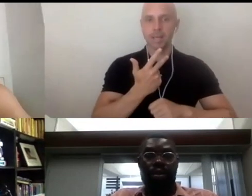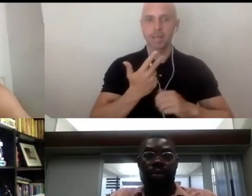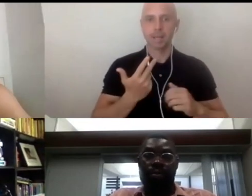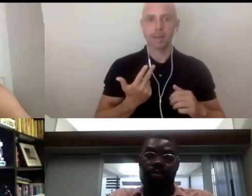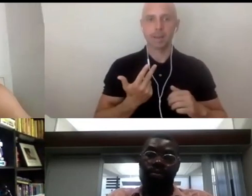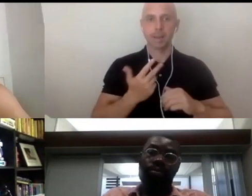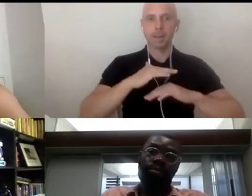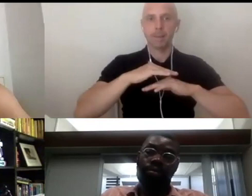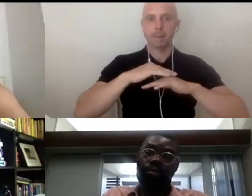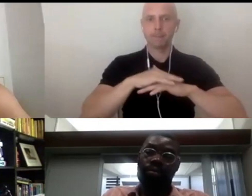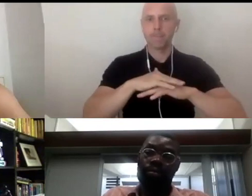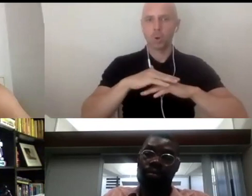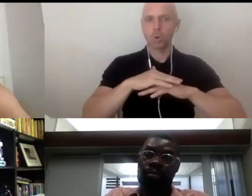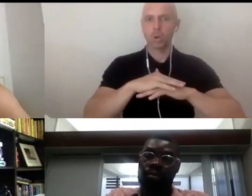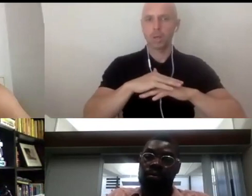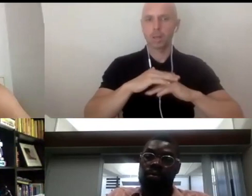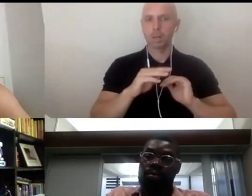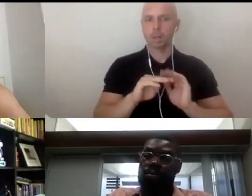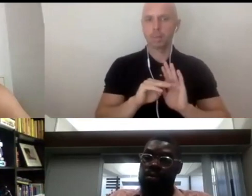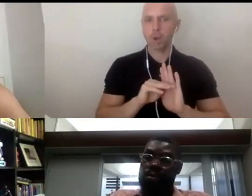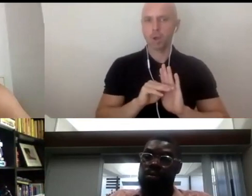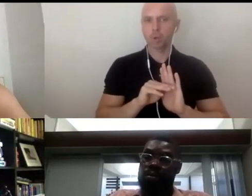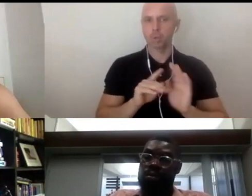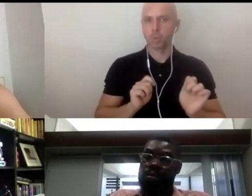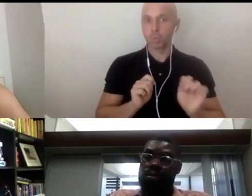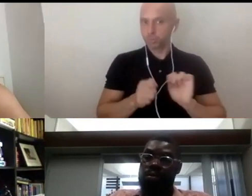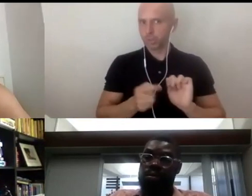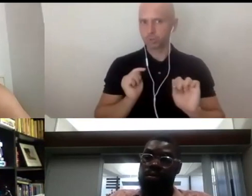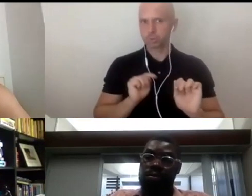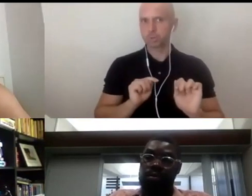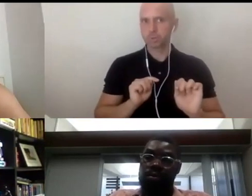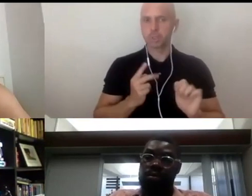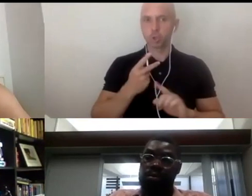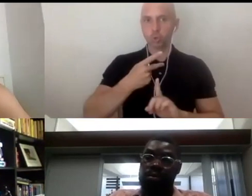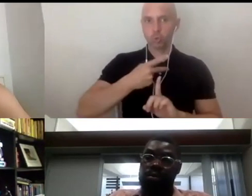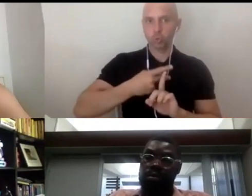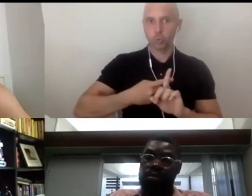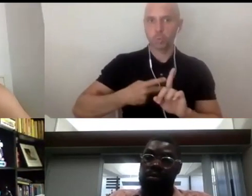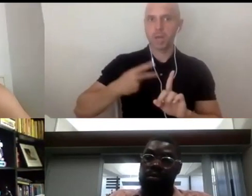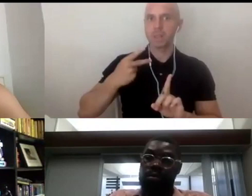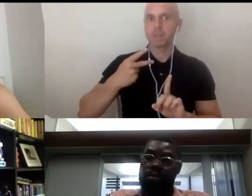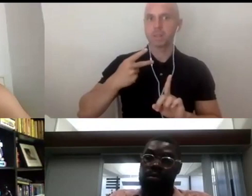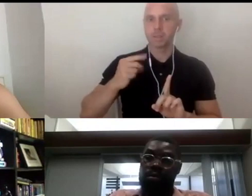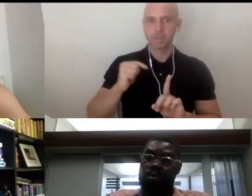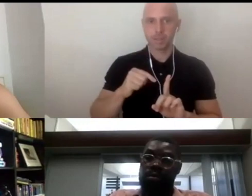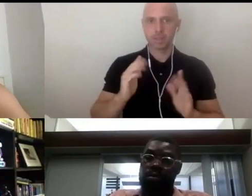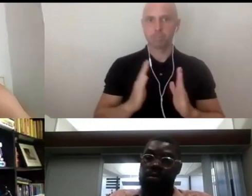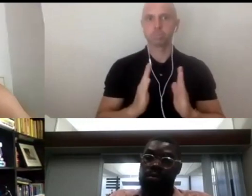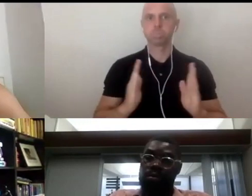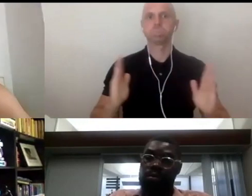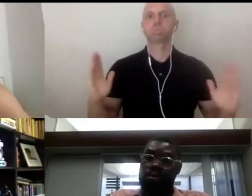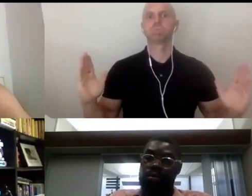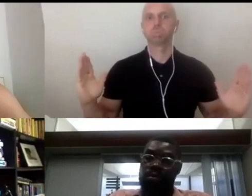micro workshops. The workshops will feature a variety of arts and cultural activities and be multidisciplinary.